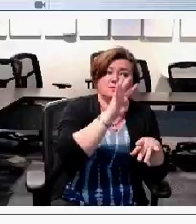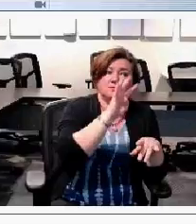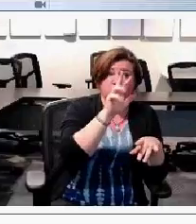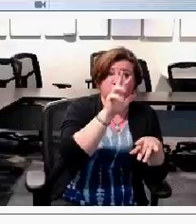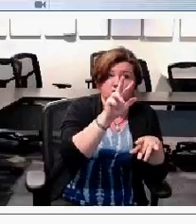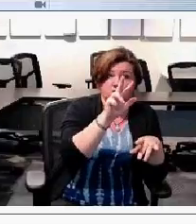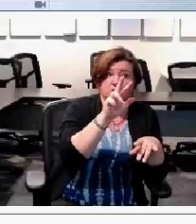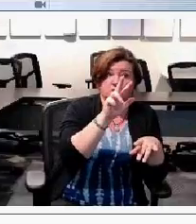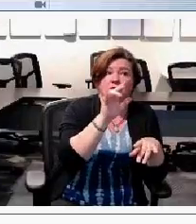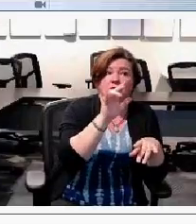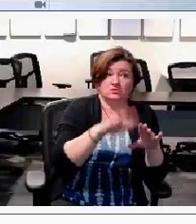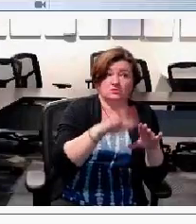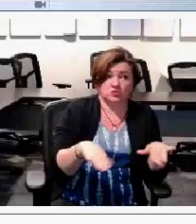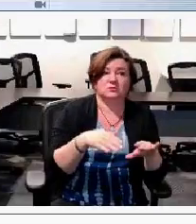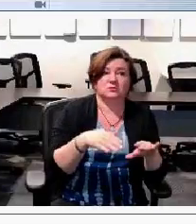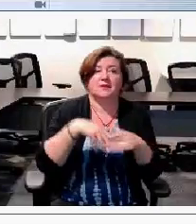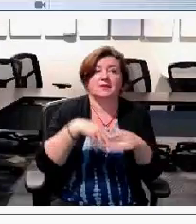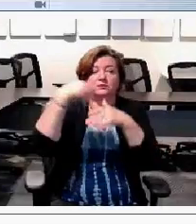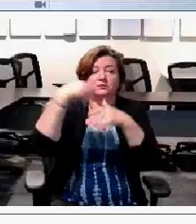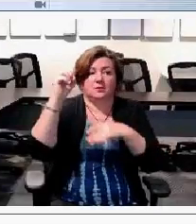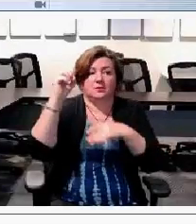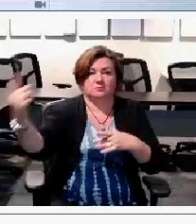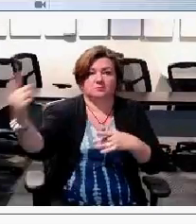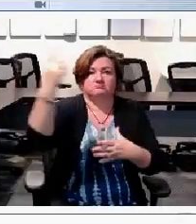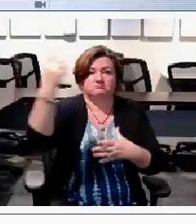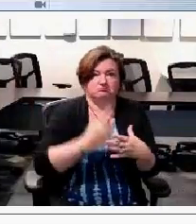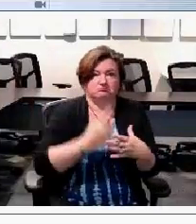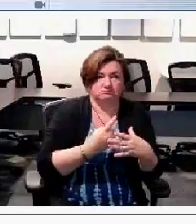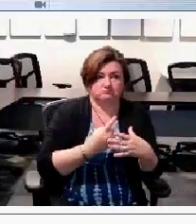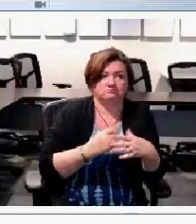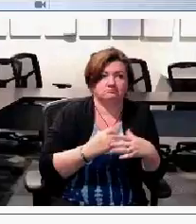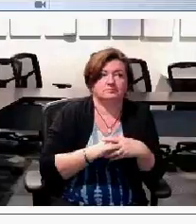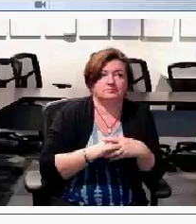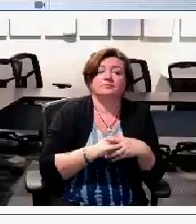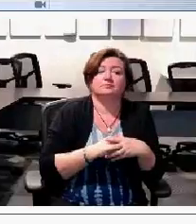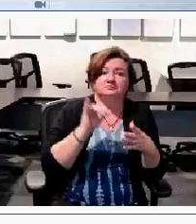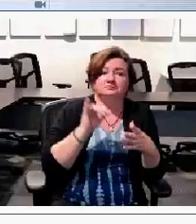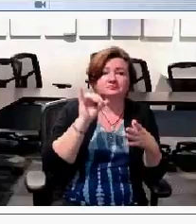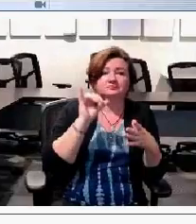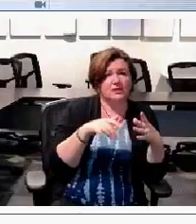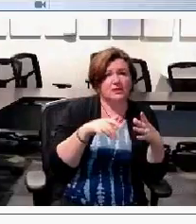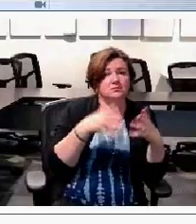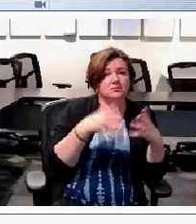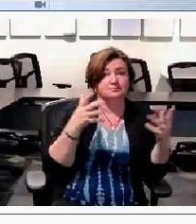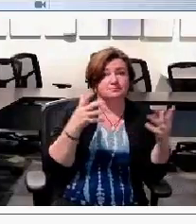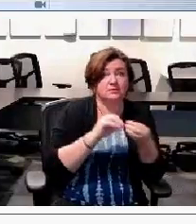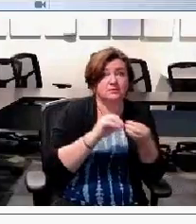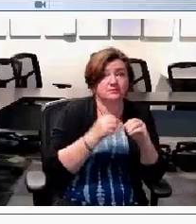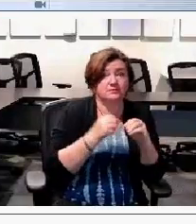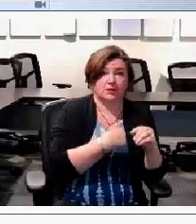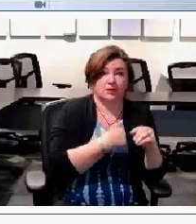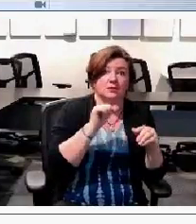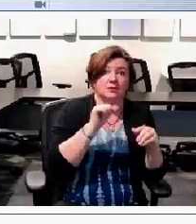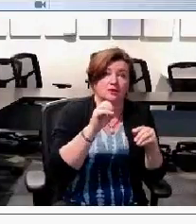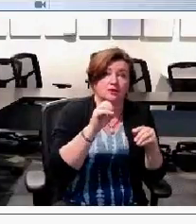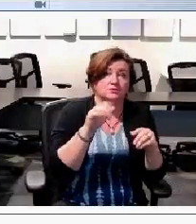are from outside of Edmonton. So a major part of our caseload, and we do have to find